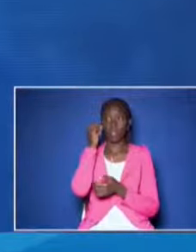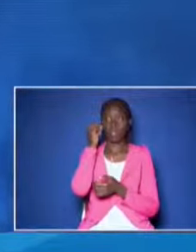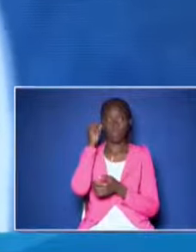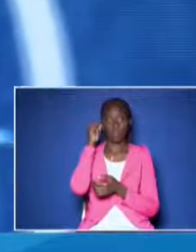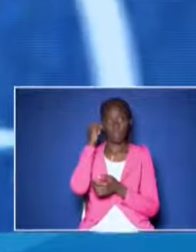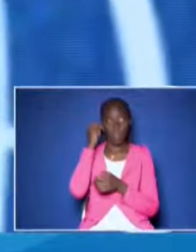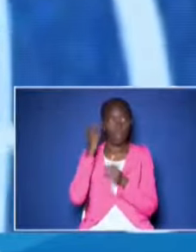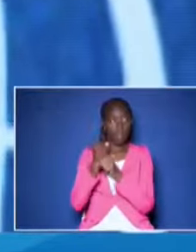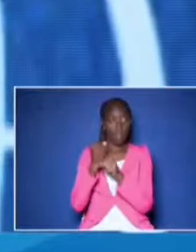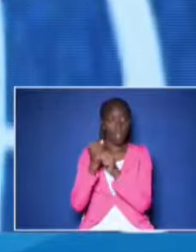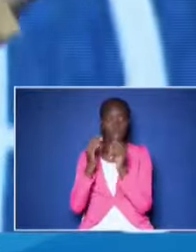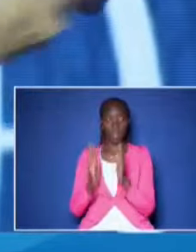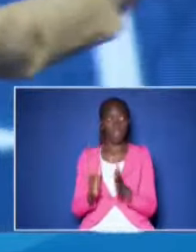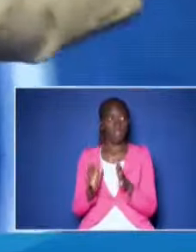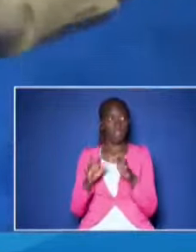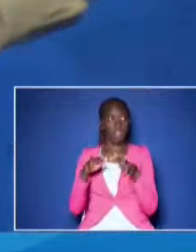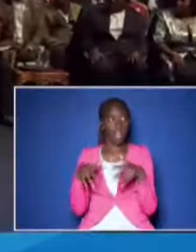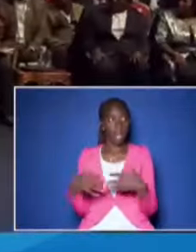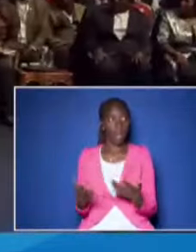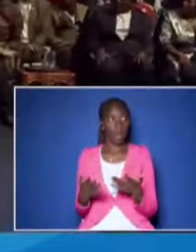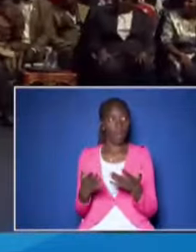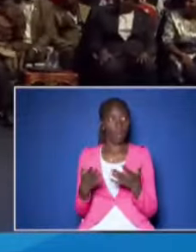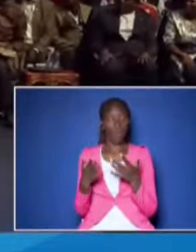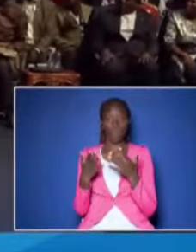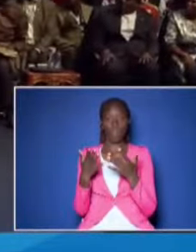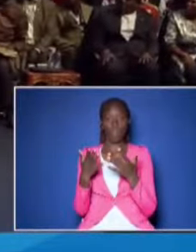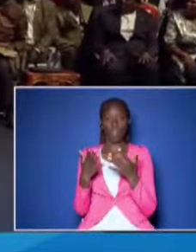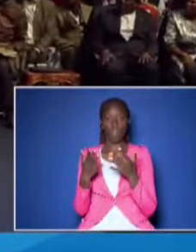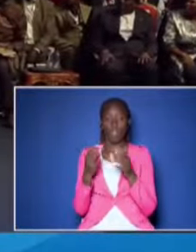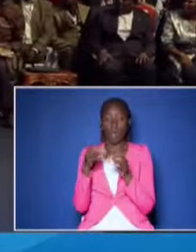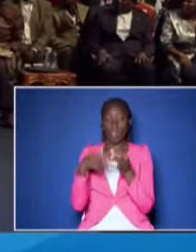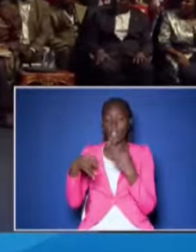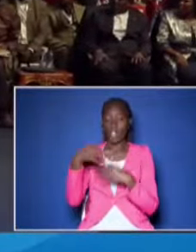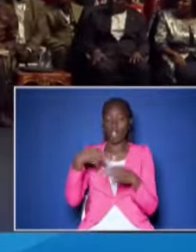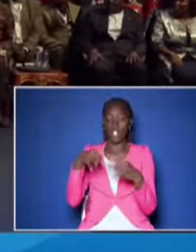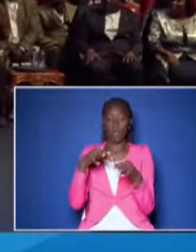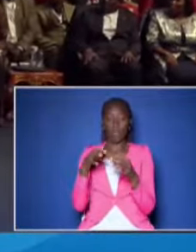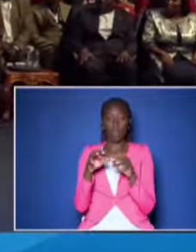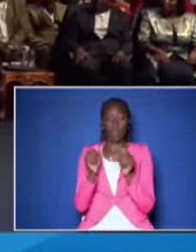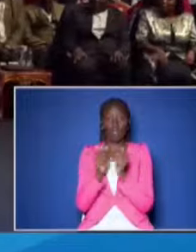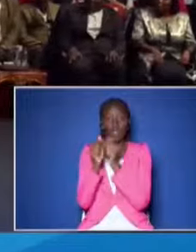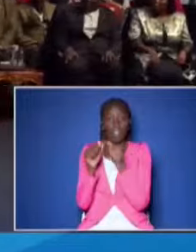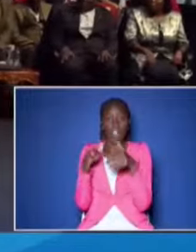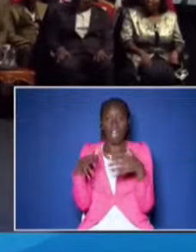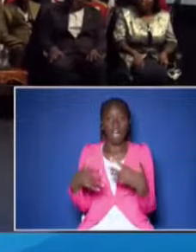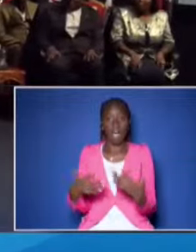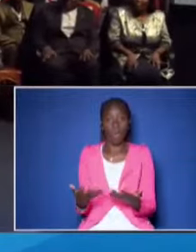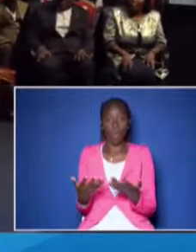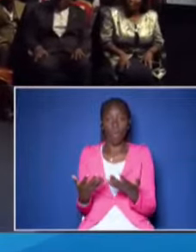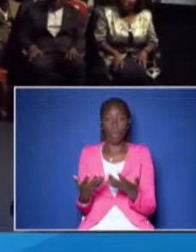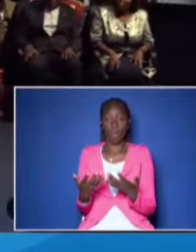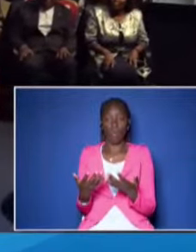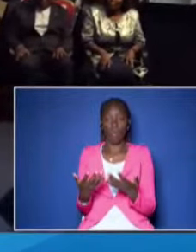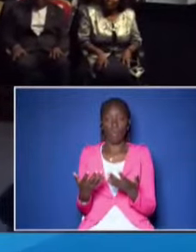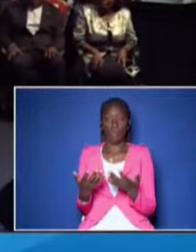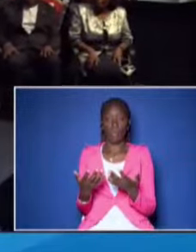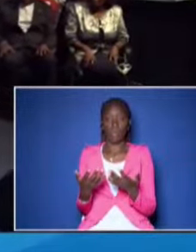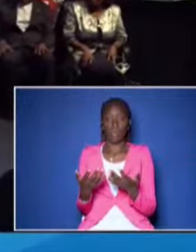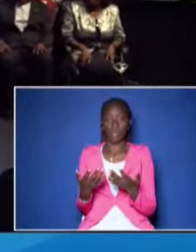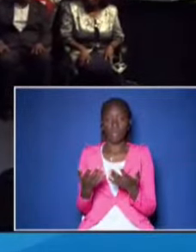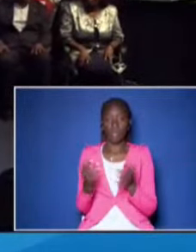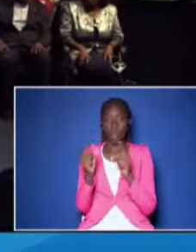partner he needs you to co are you listening to me it never